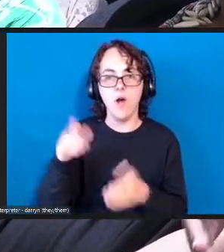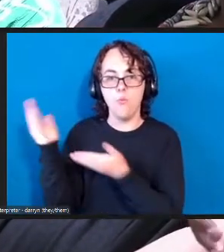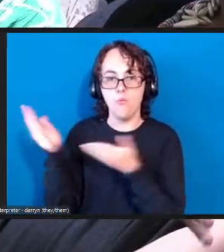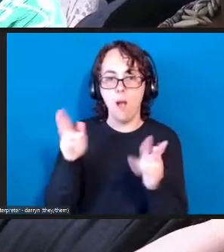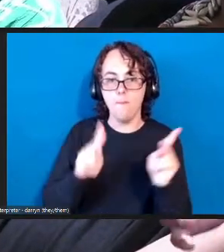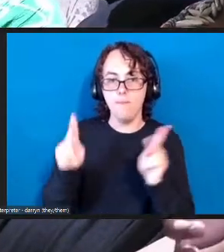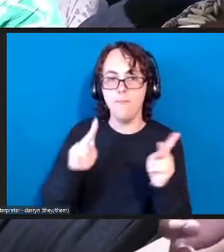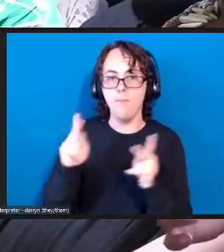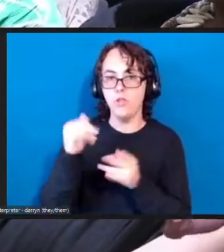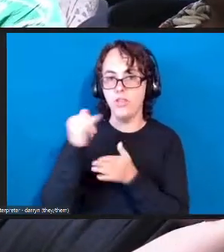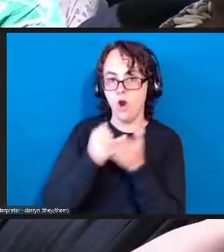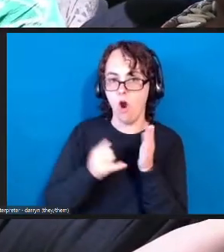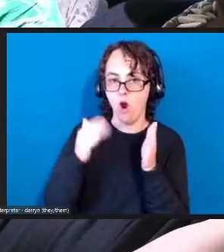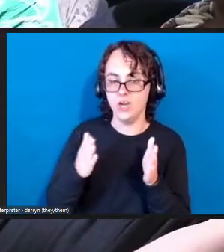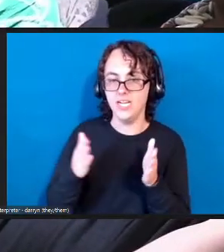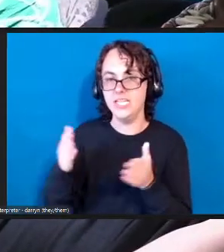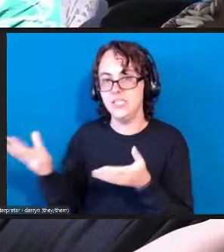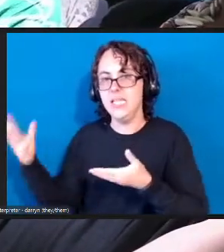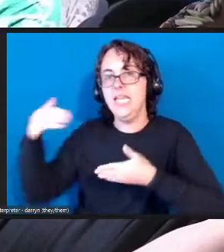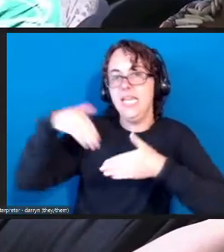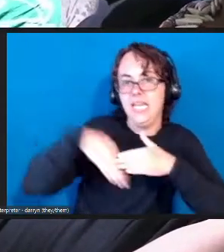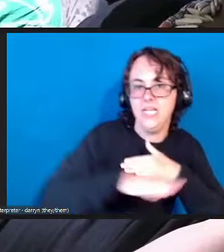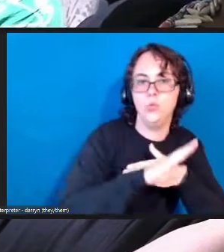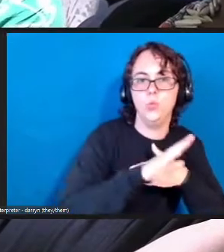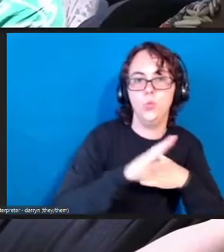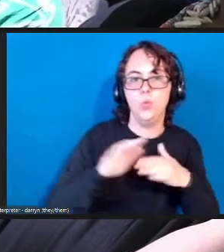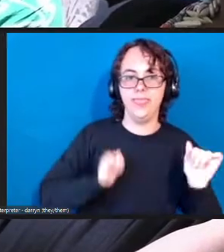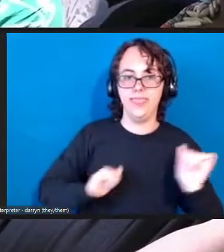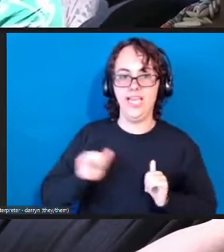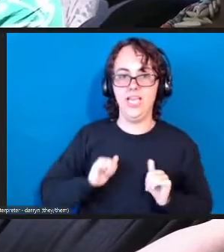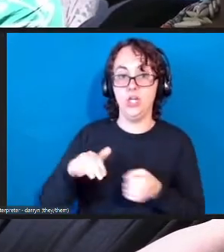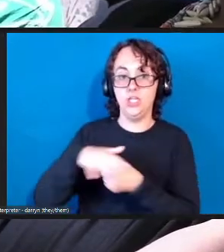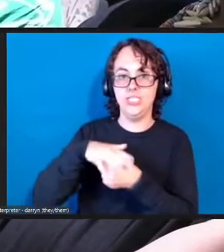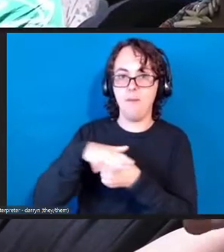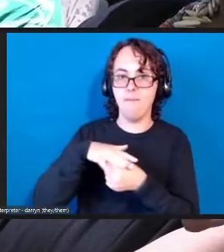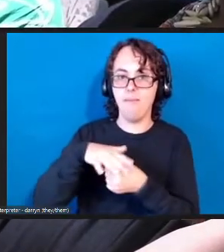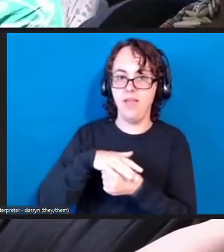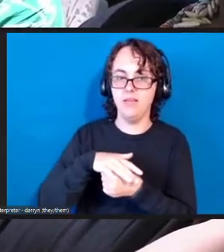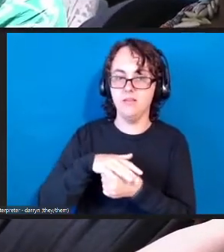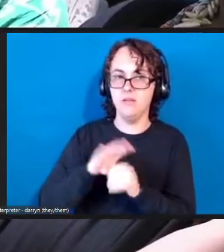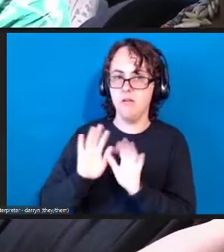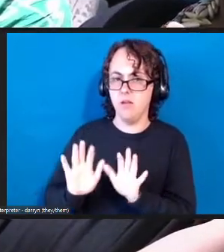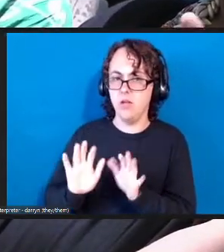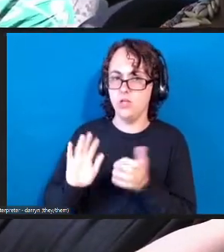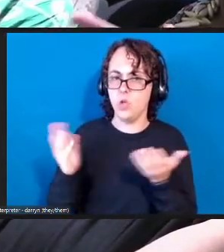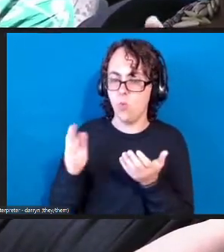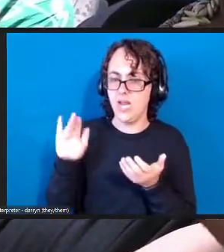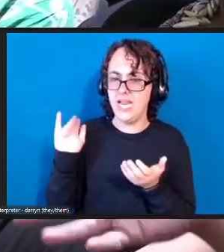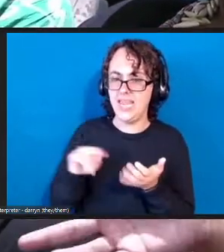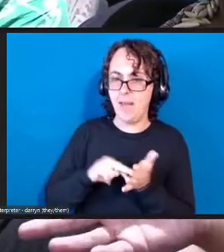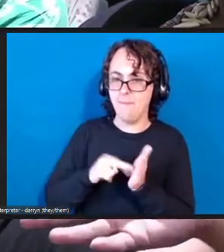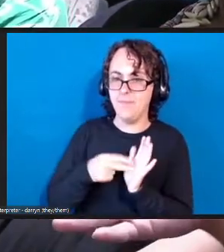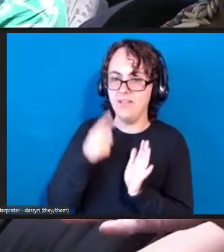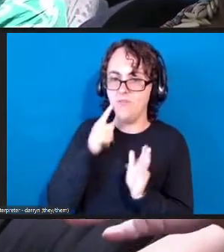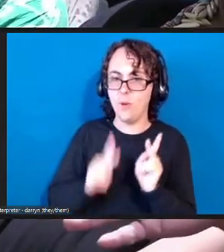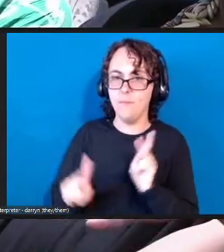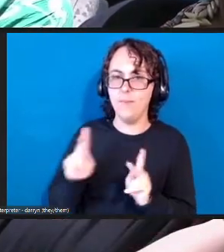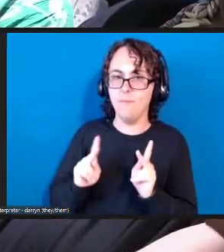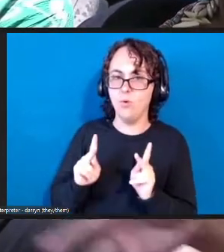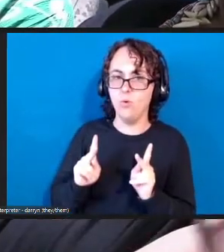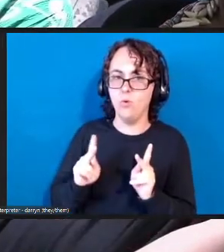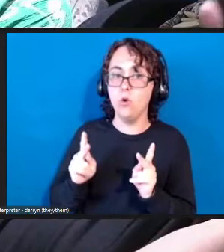a theatrical space. Mm-hmm. And what did it mean for folks who may be familiar,